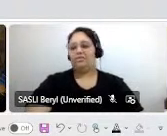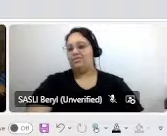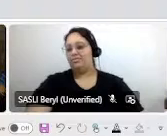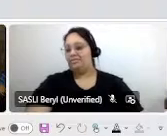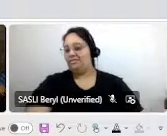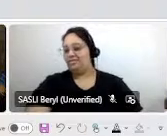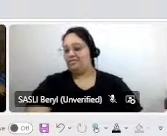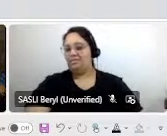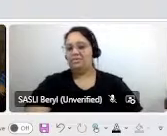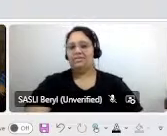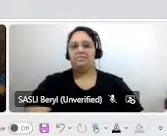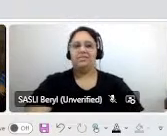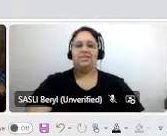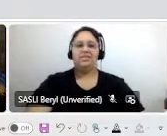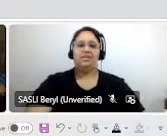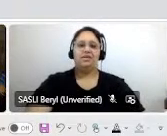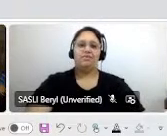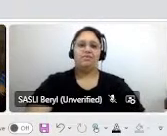floor.